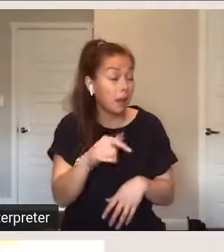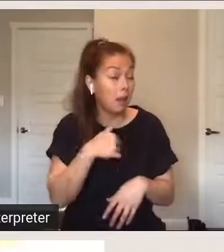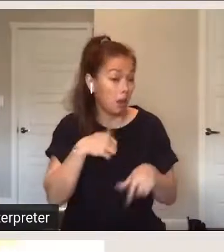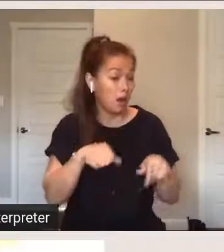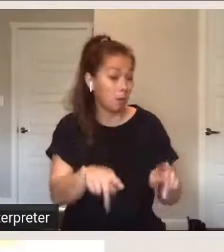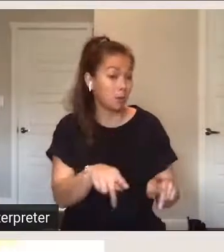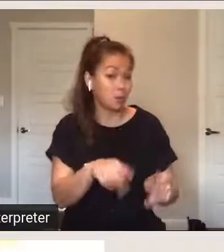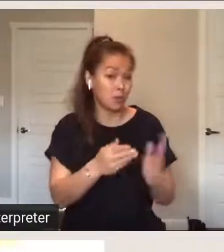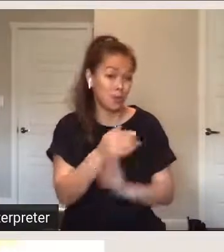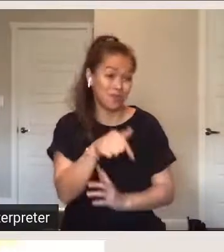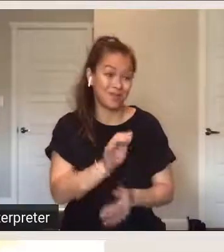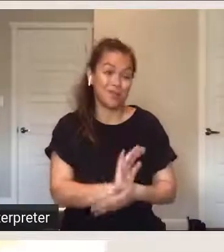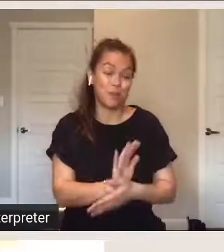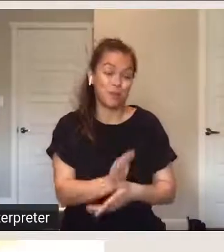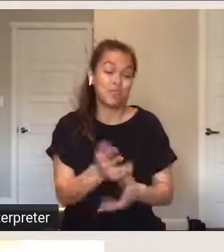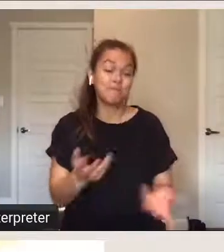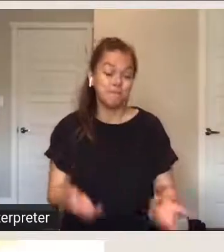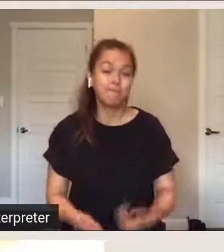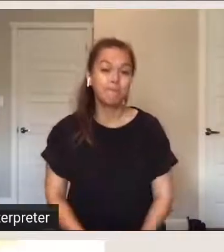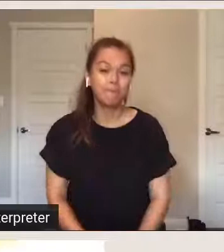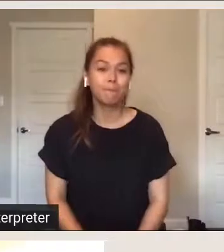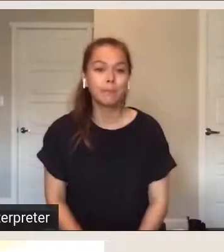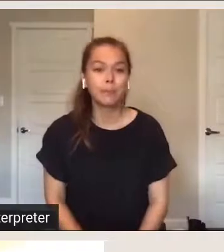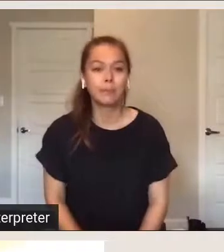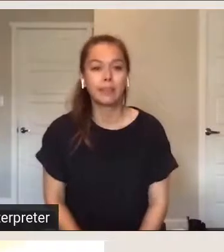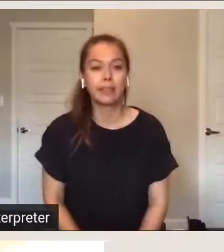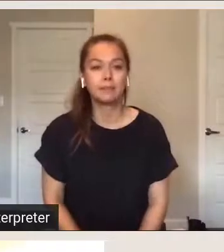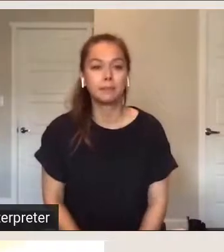Yeah, I think that actually that's really interesting to hear. And I think